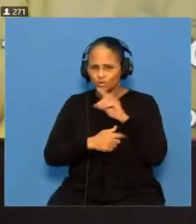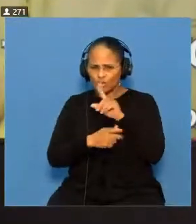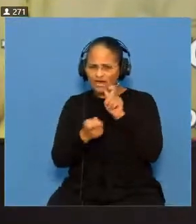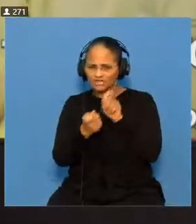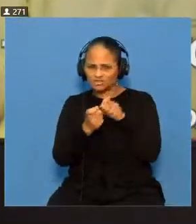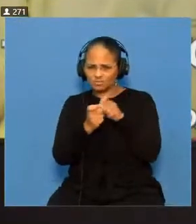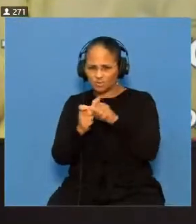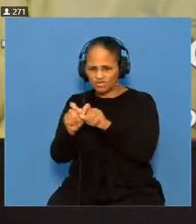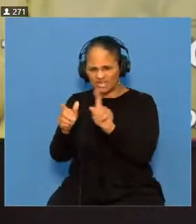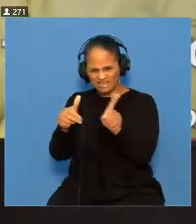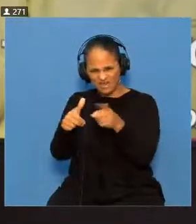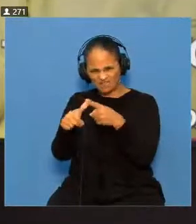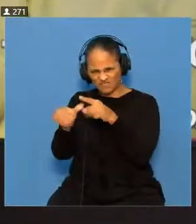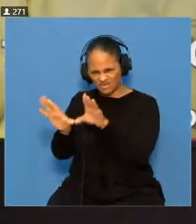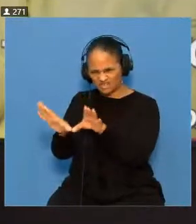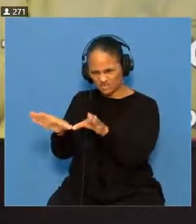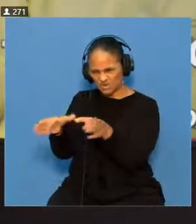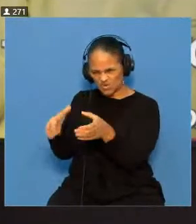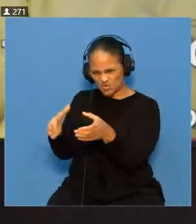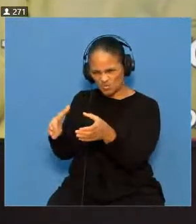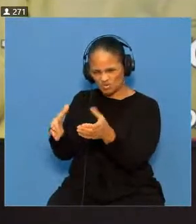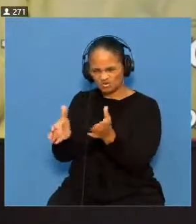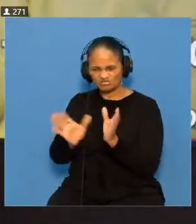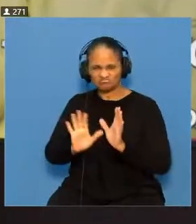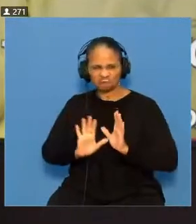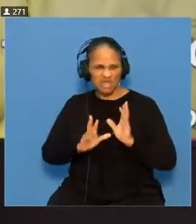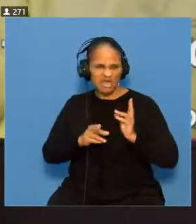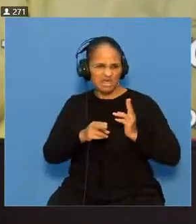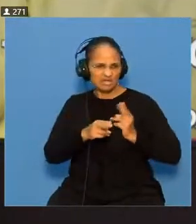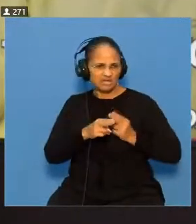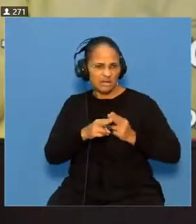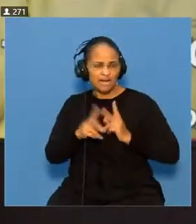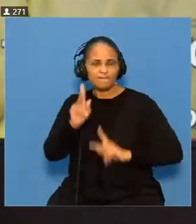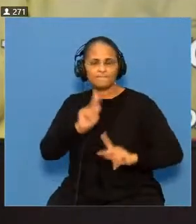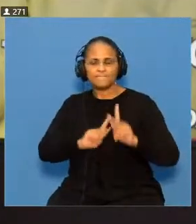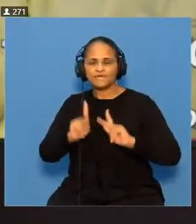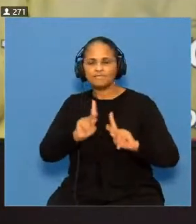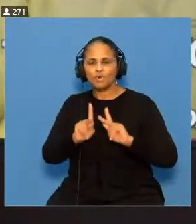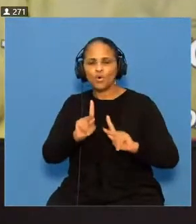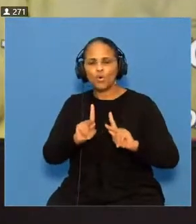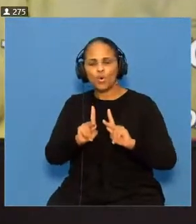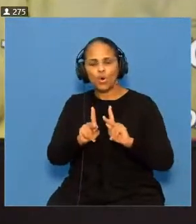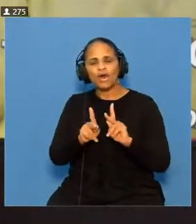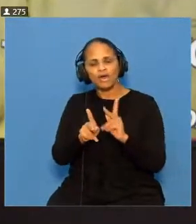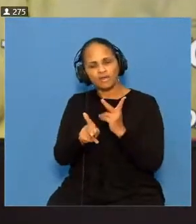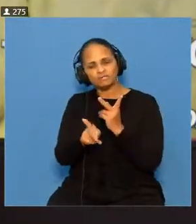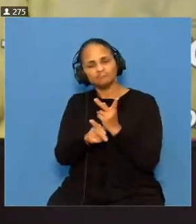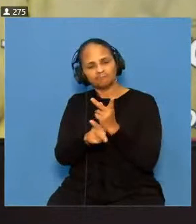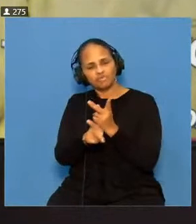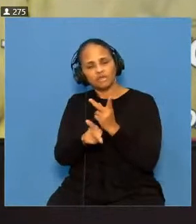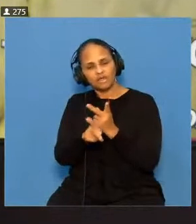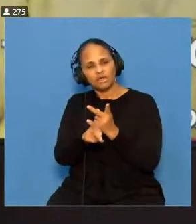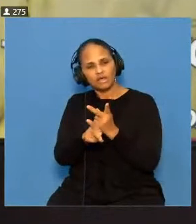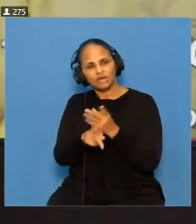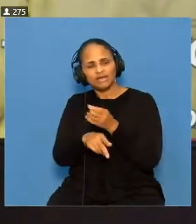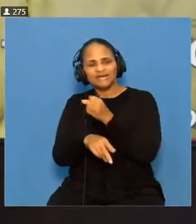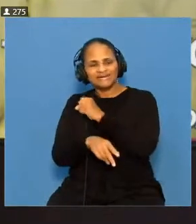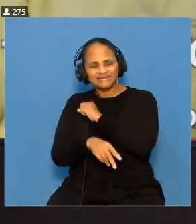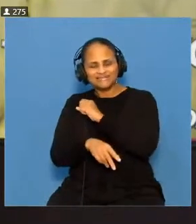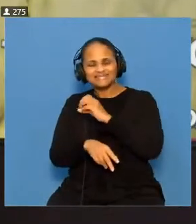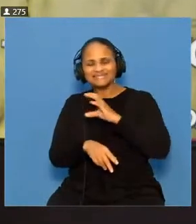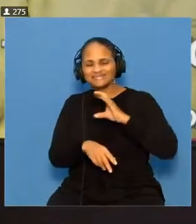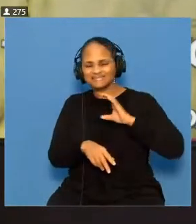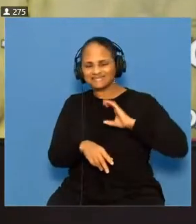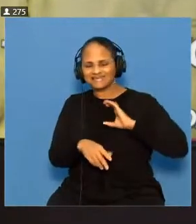that first tranche of the 45, which I spoke about, namely being persons that are in our care facilities, seniors that are in our care